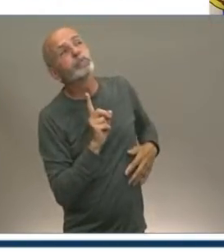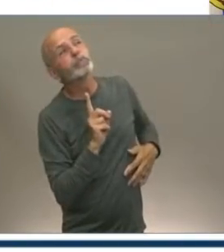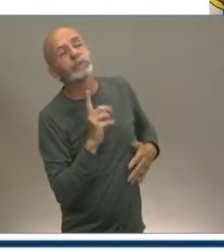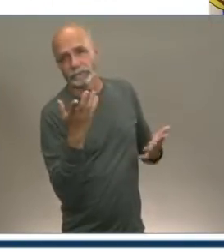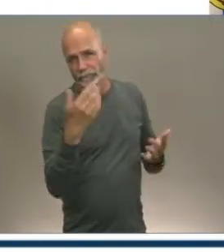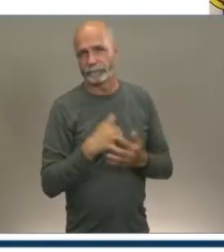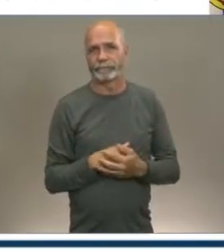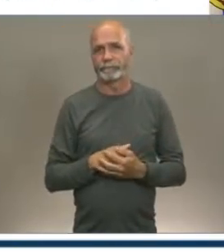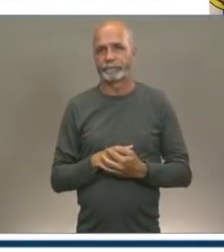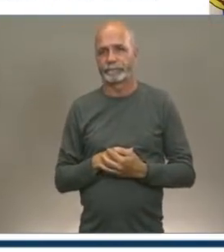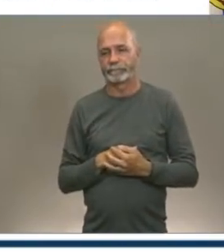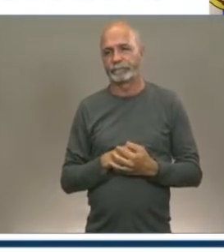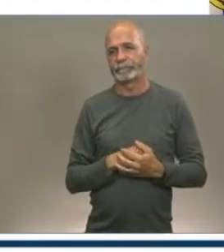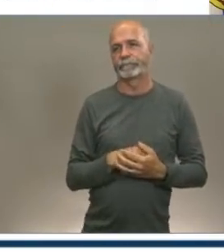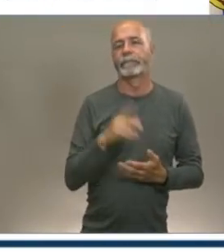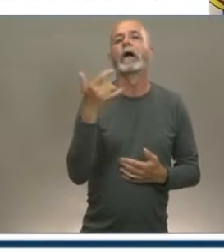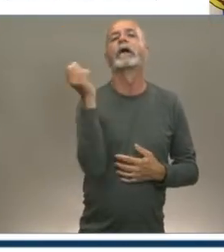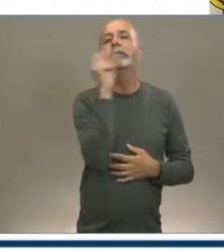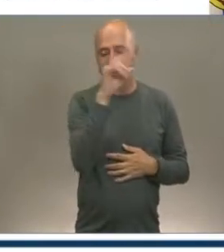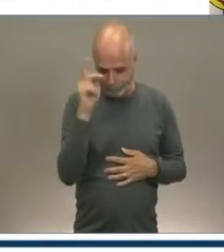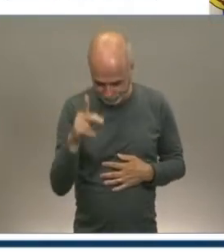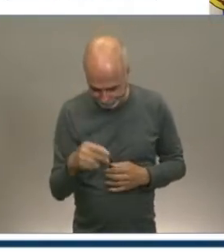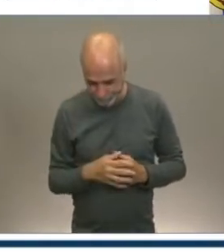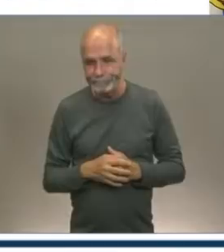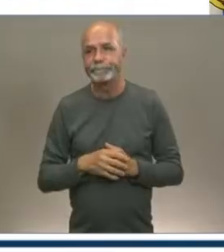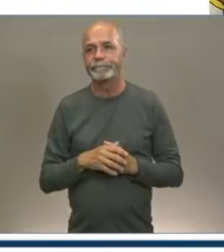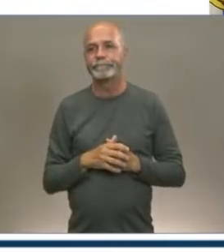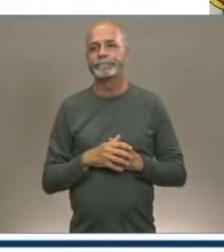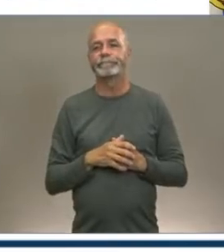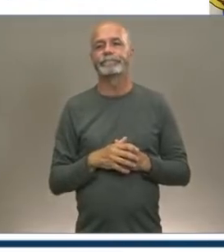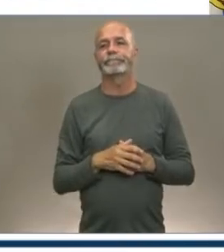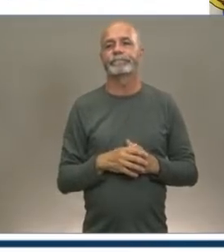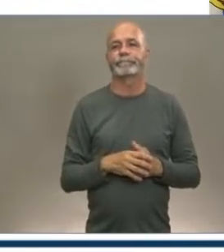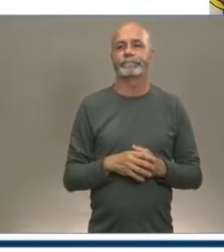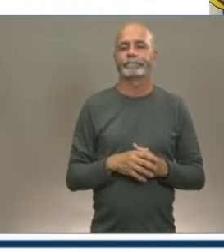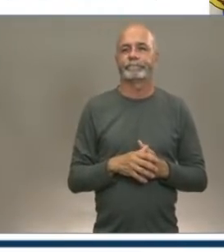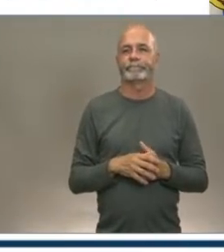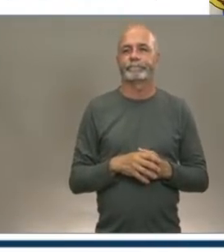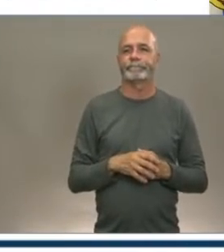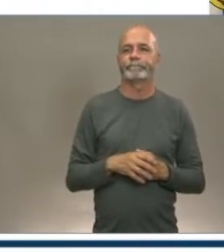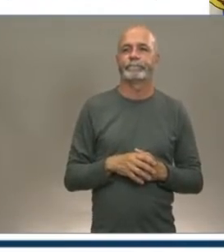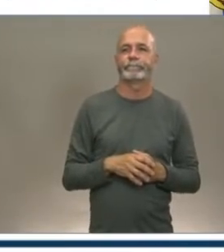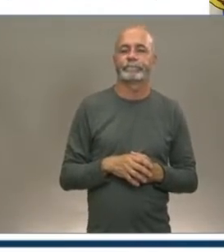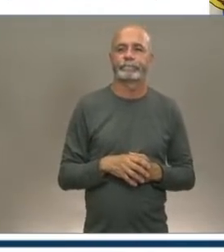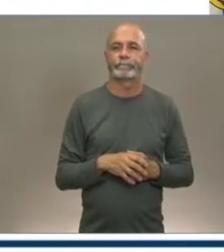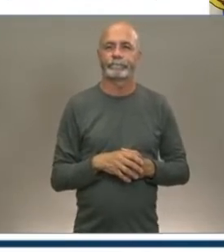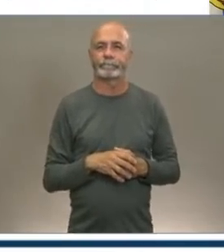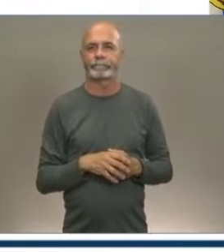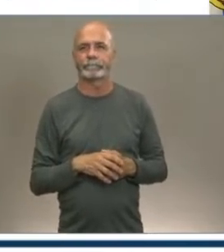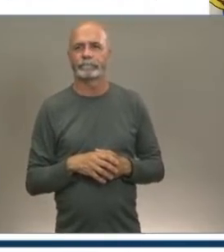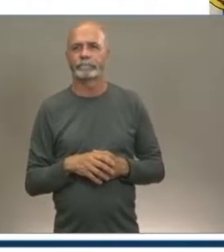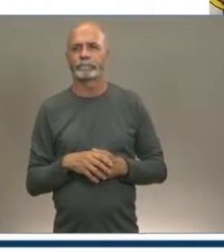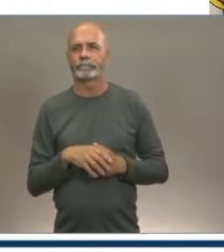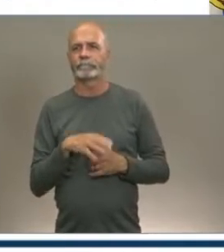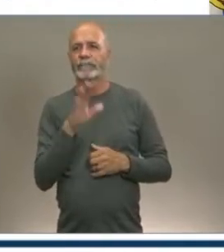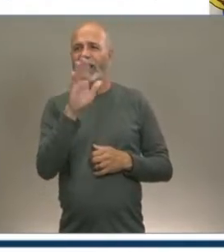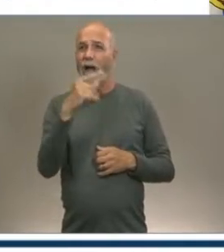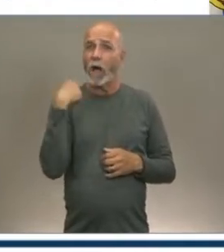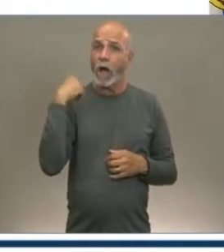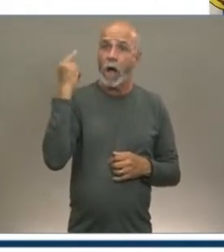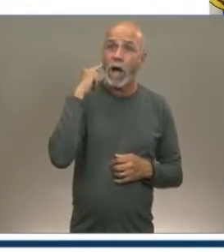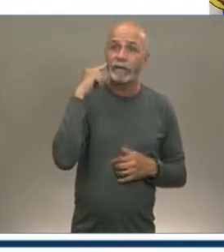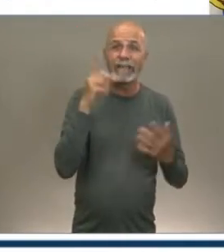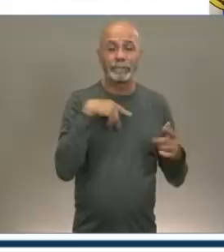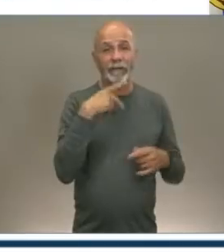And I'm wondering about, we've heard that perhaps there is a possible shortage of Pfizer vaccine. Dr.